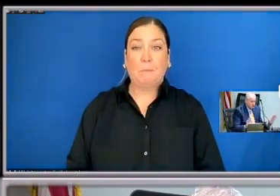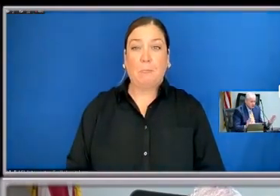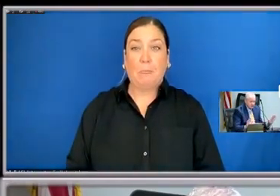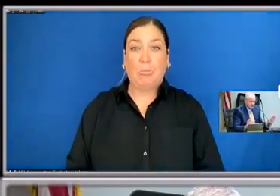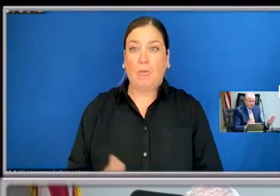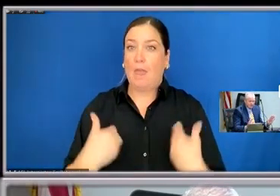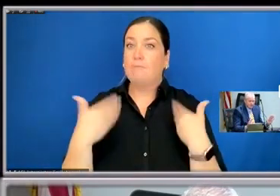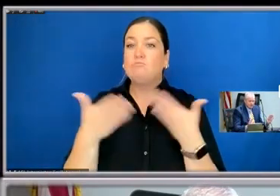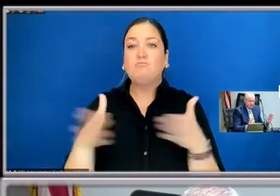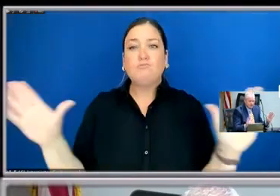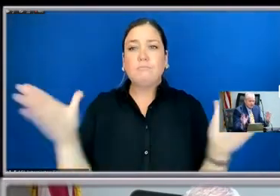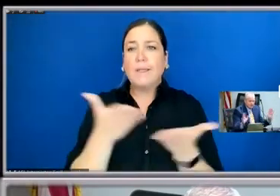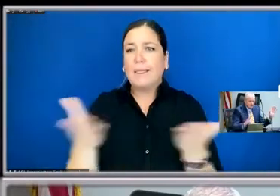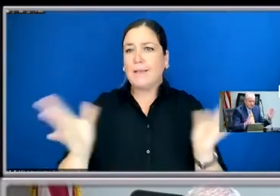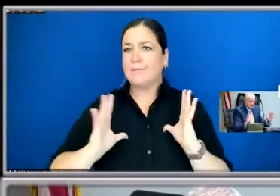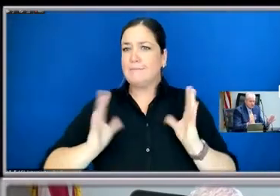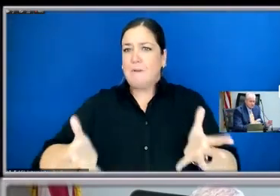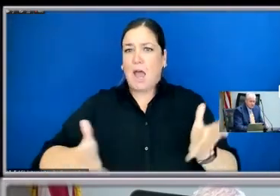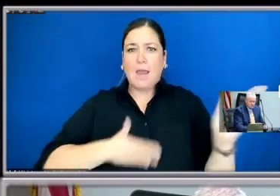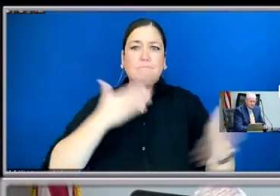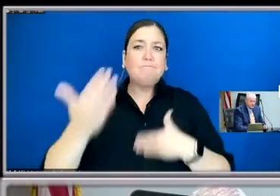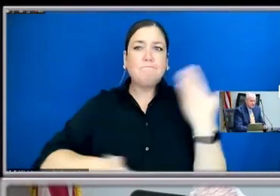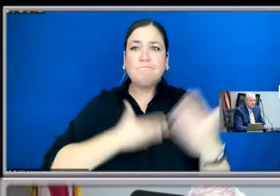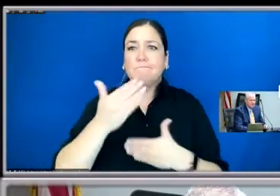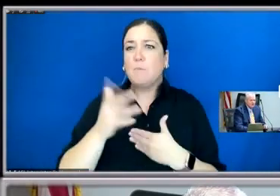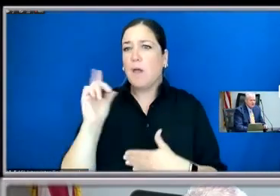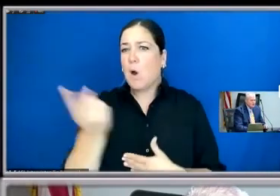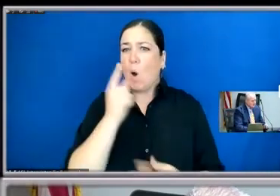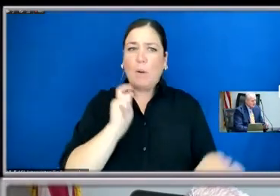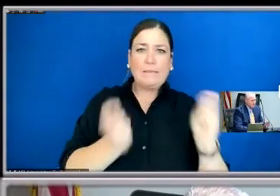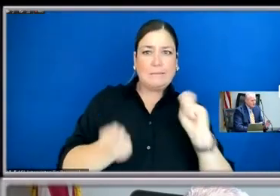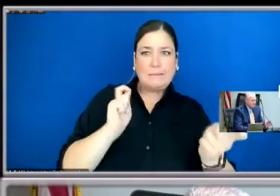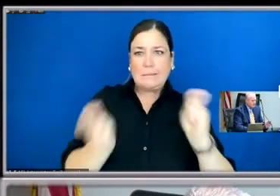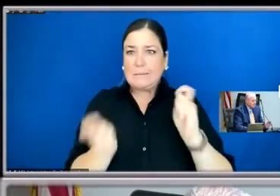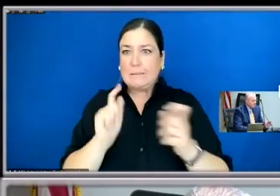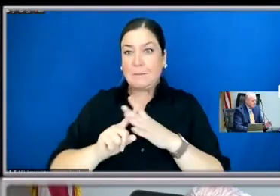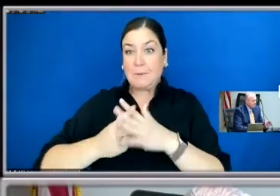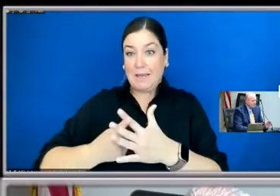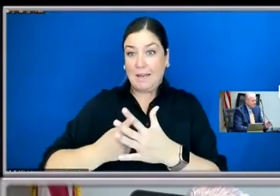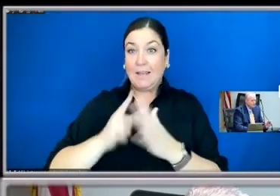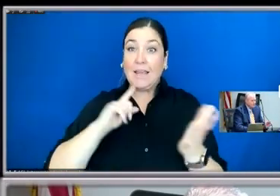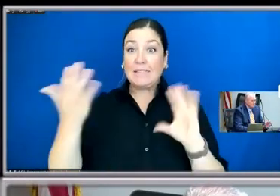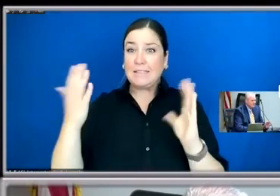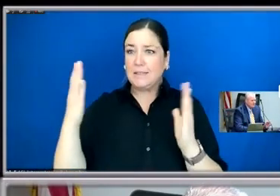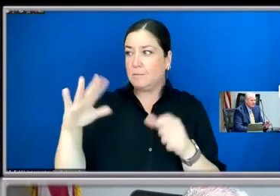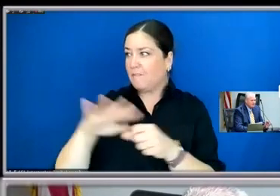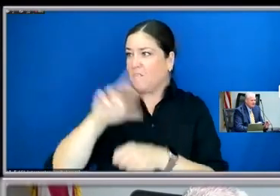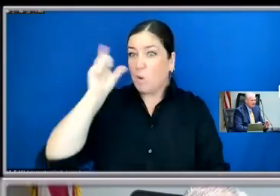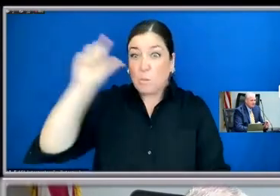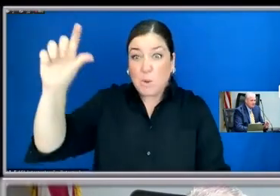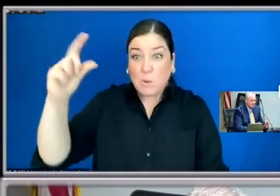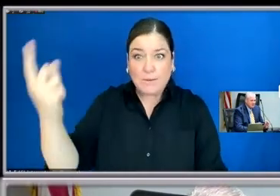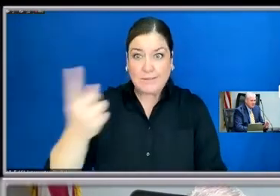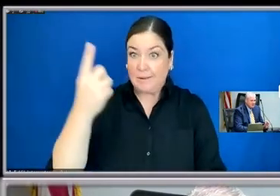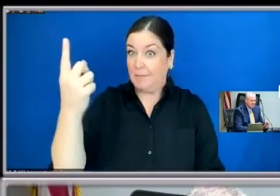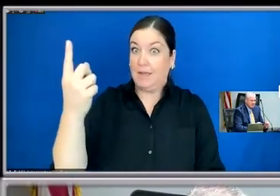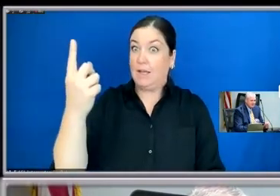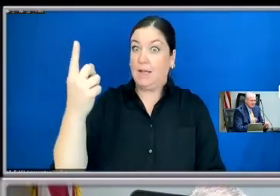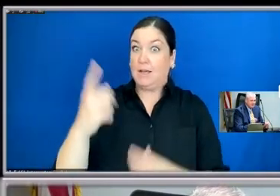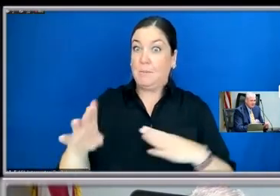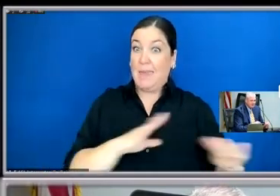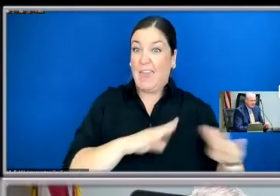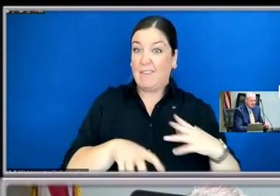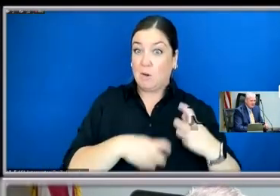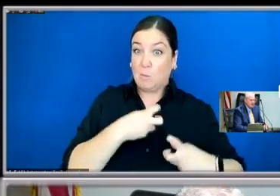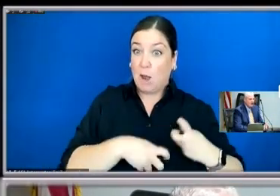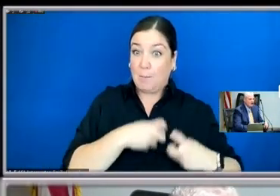generally, things are going fine, and we always make adjustments at the beginning. It does seem like there's a full moon or something. We've got some behavior problems with a